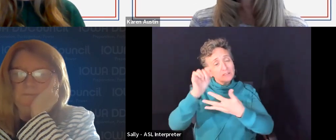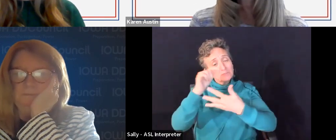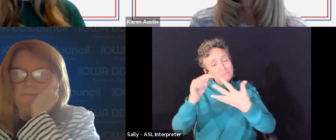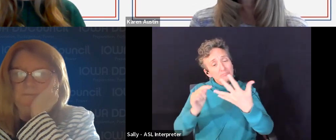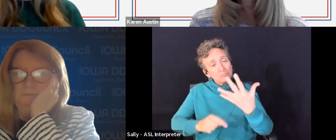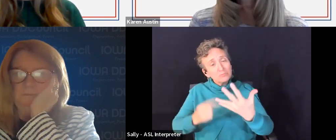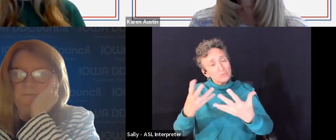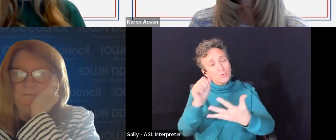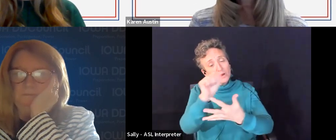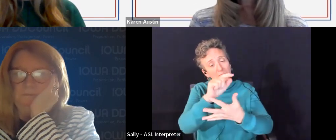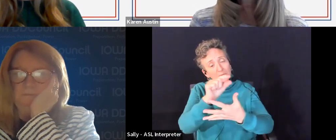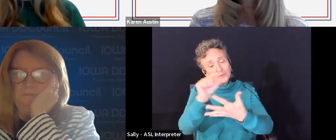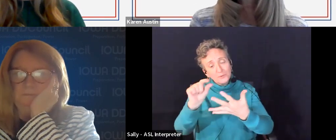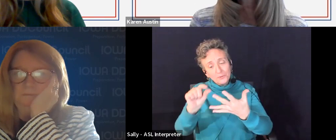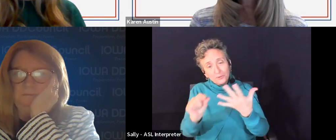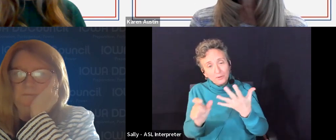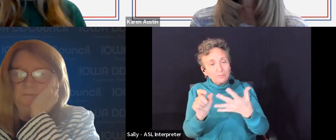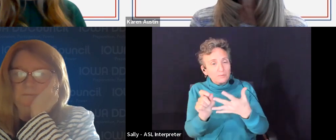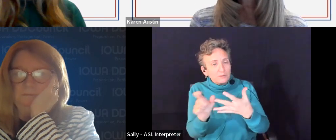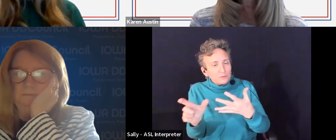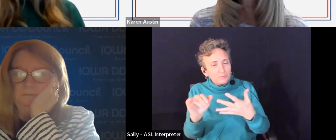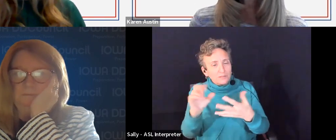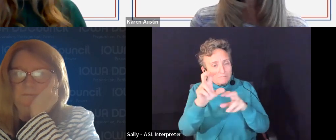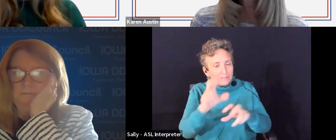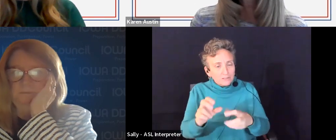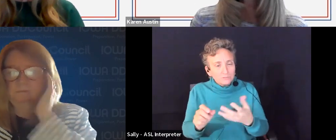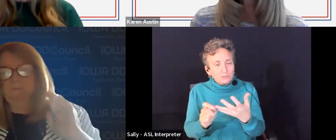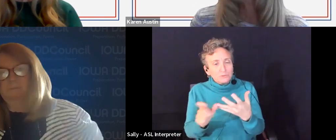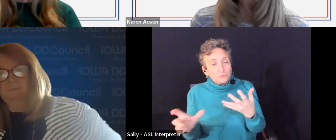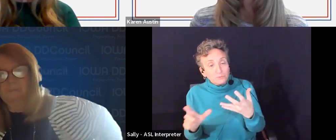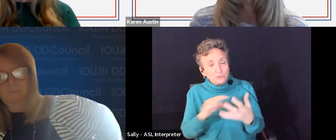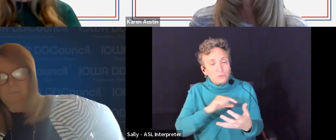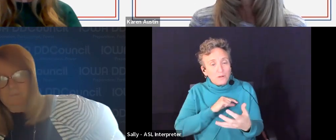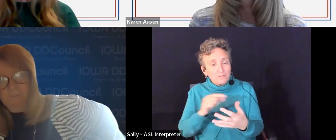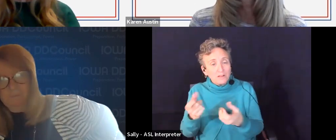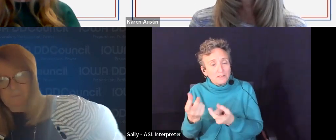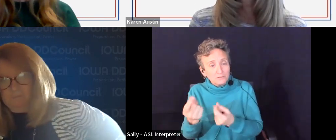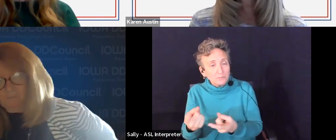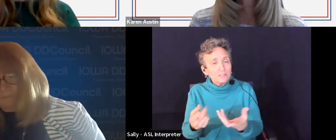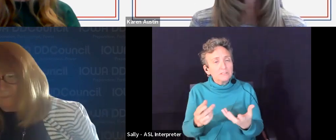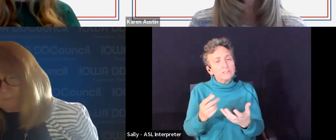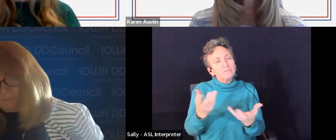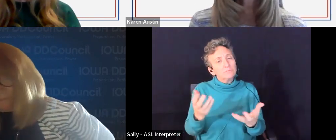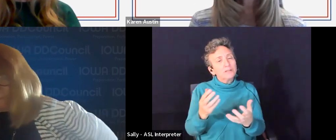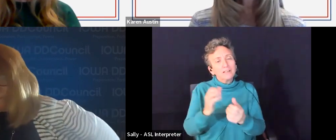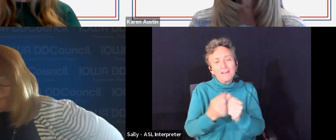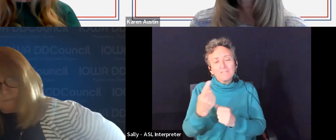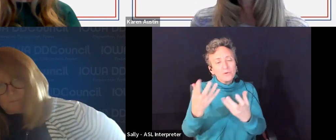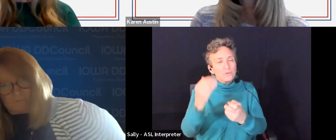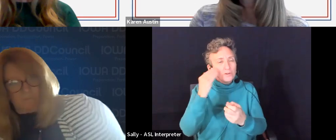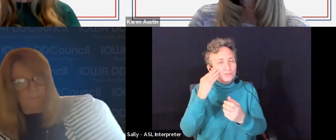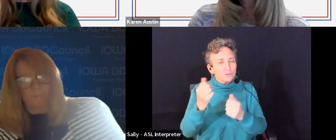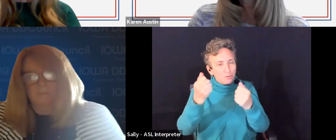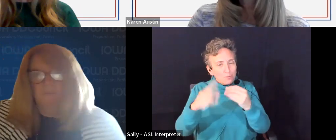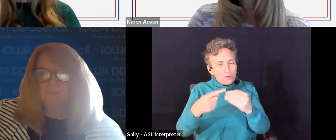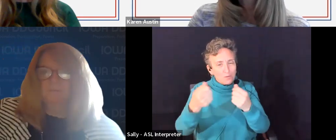that that stands out as something that we didn't really need to talk about. But thanks again for